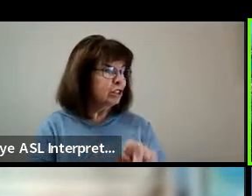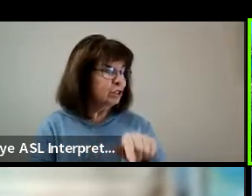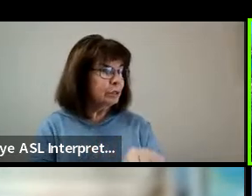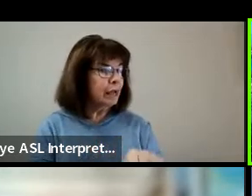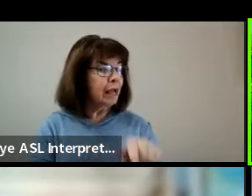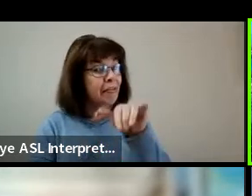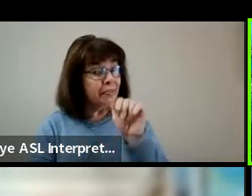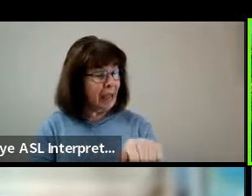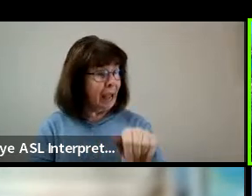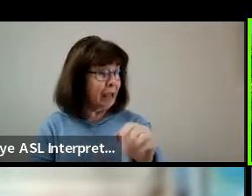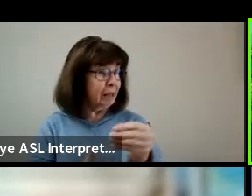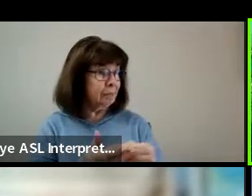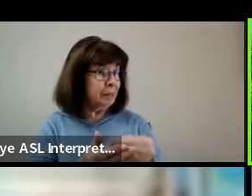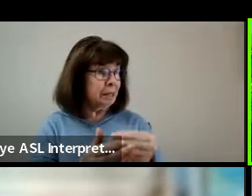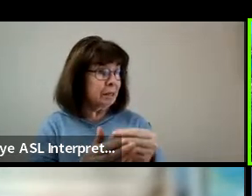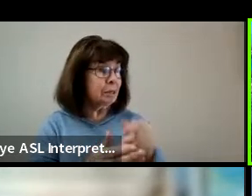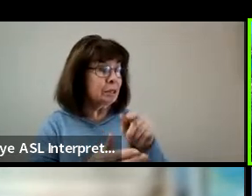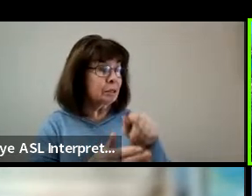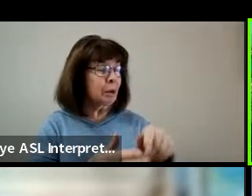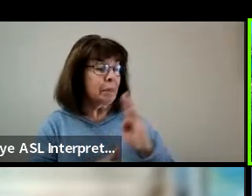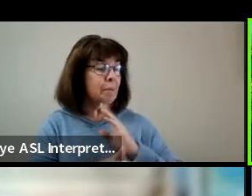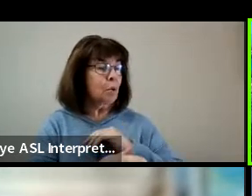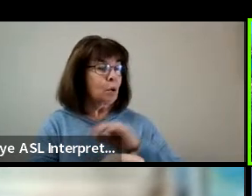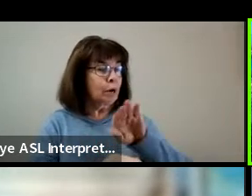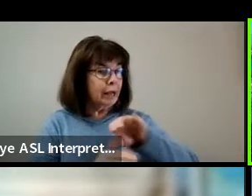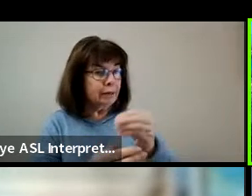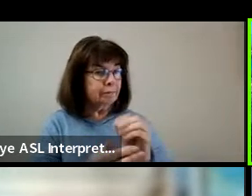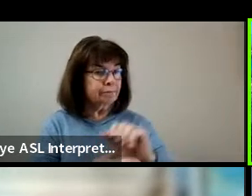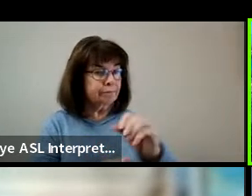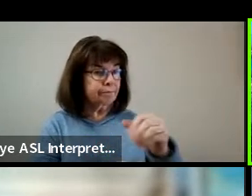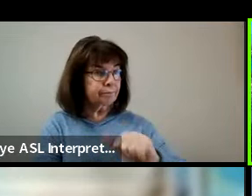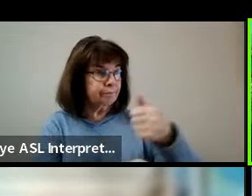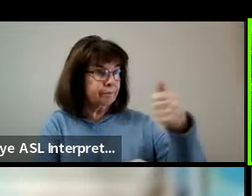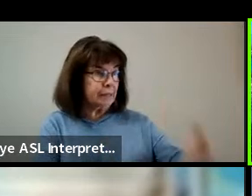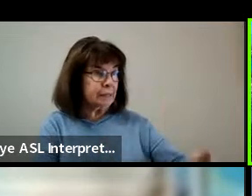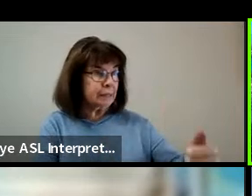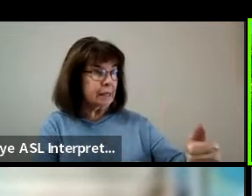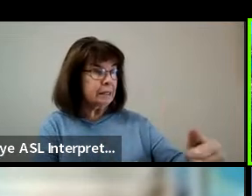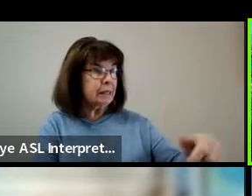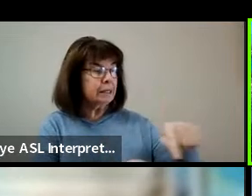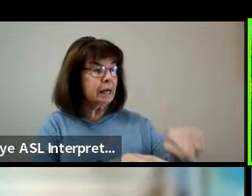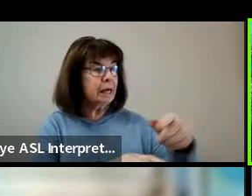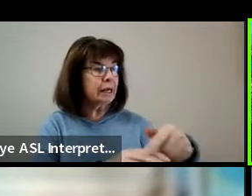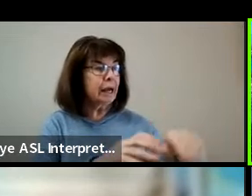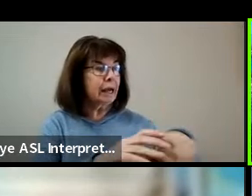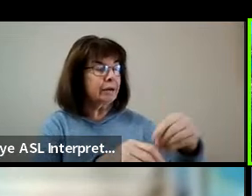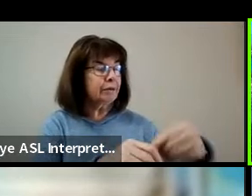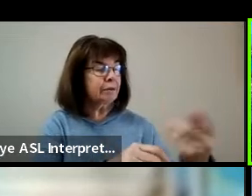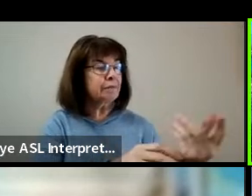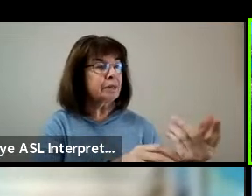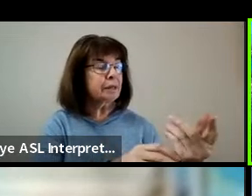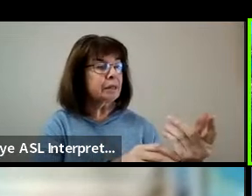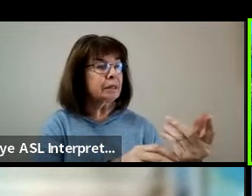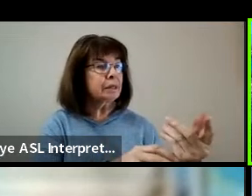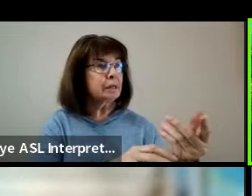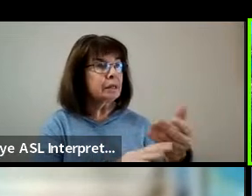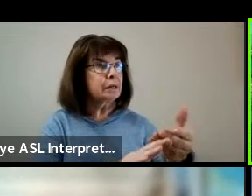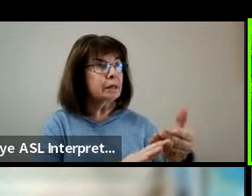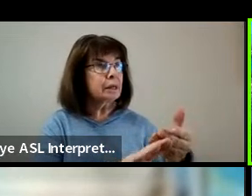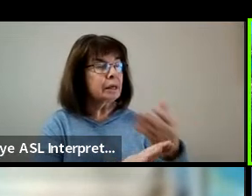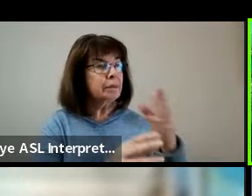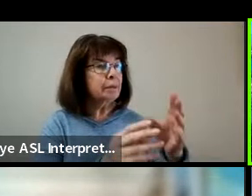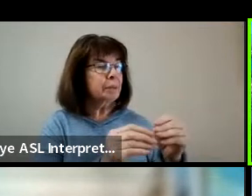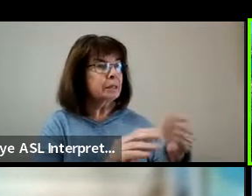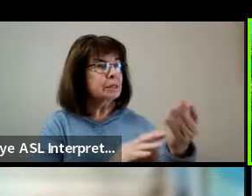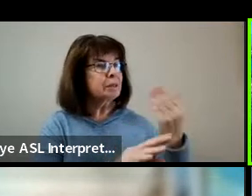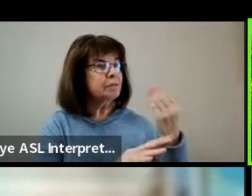board had set aside for the unincorporated county out of the second tranche of ARPA funds. So in a past meeting, the board had